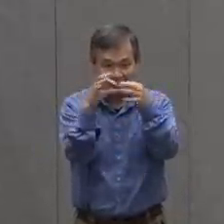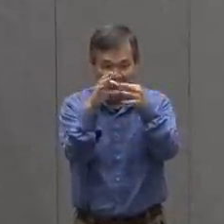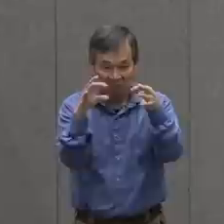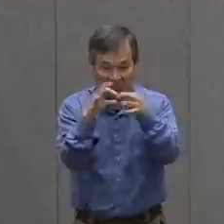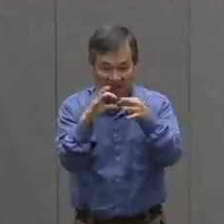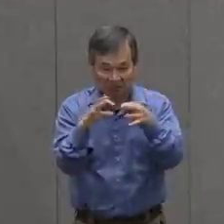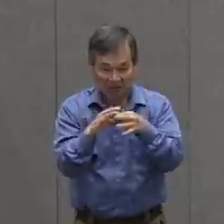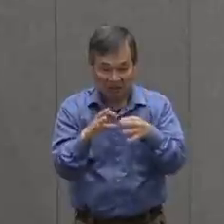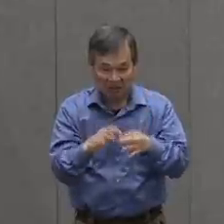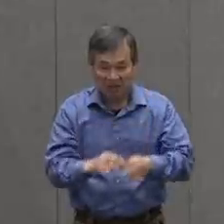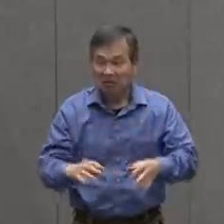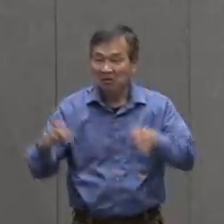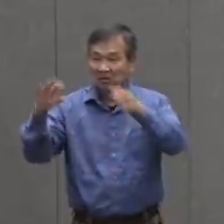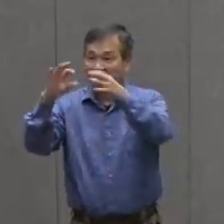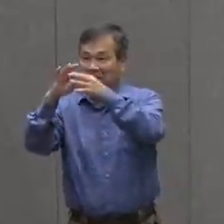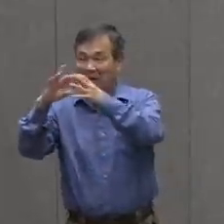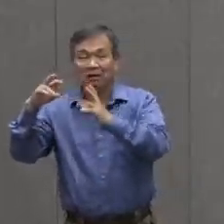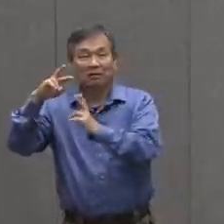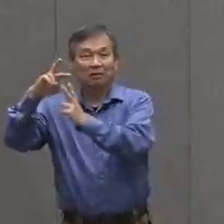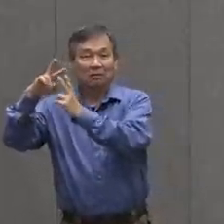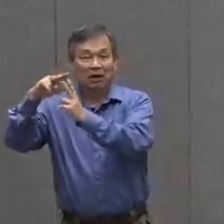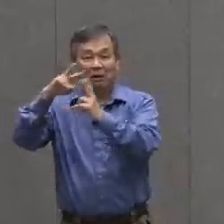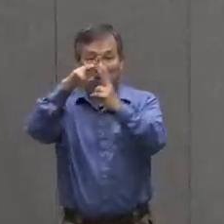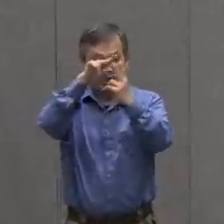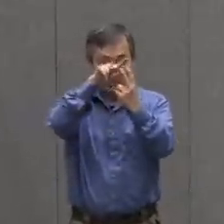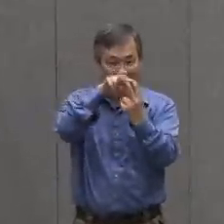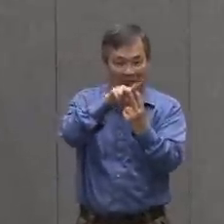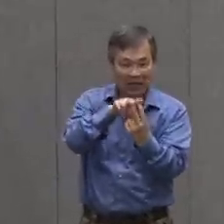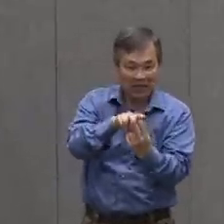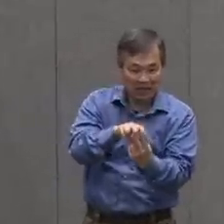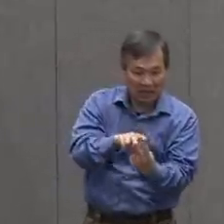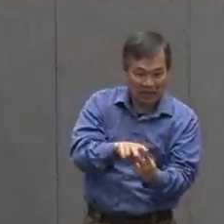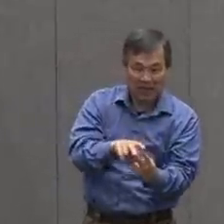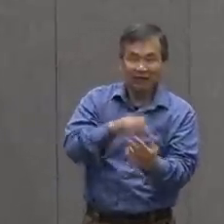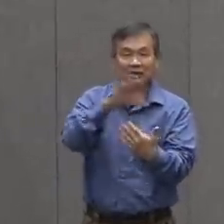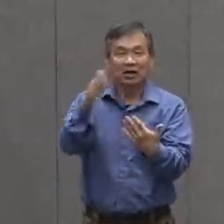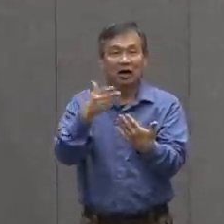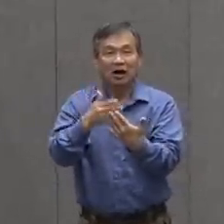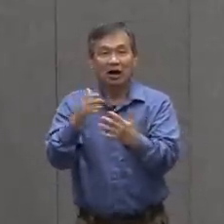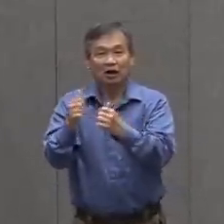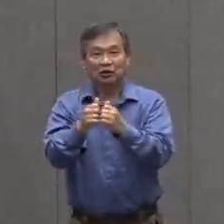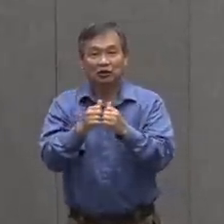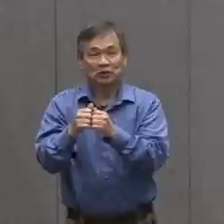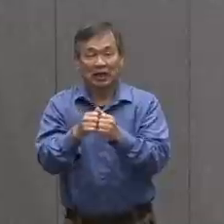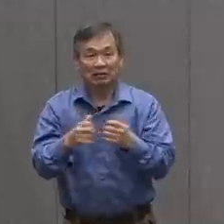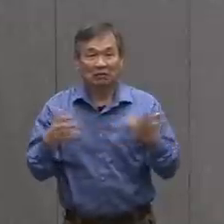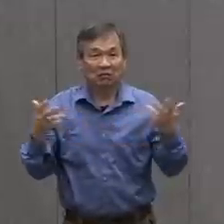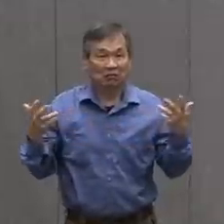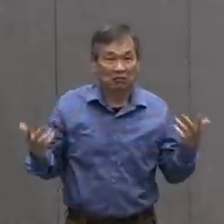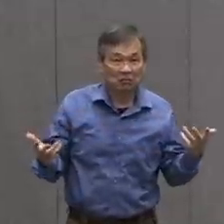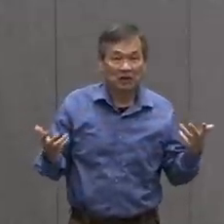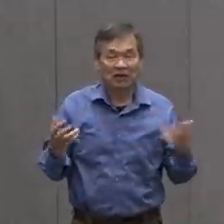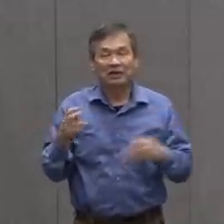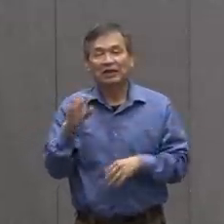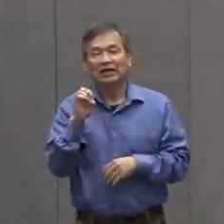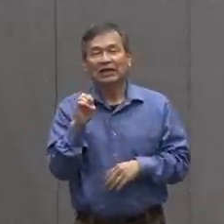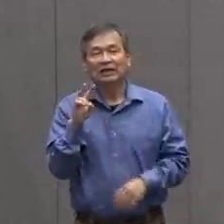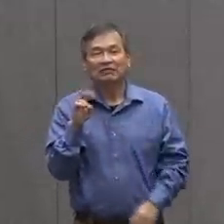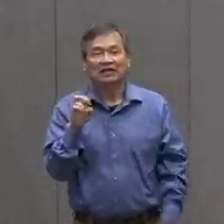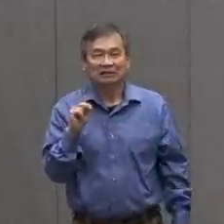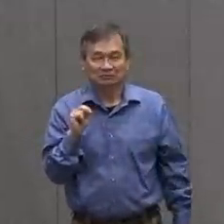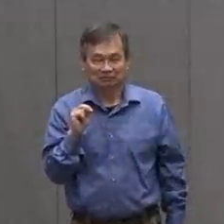itself. So when we have all of our stickers paired up like this or partnered up, that means it's an even